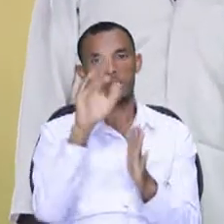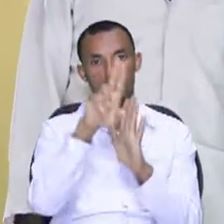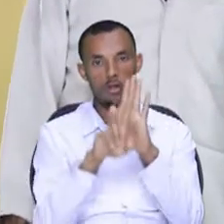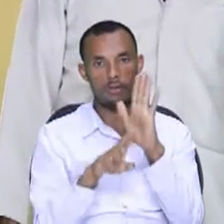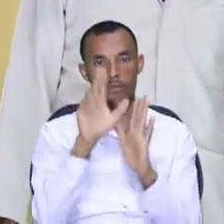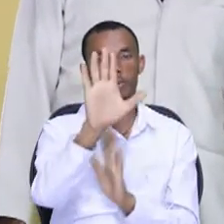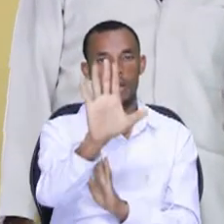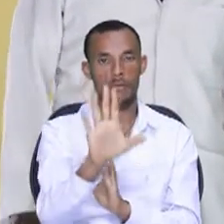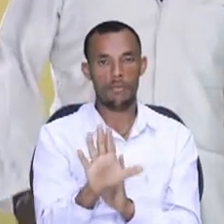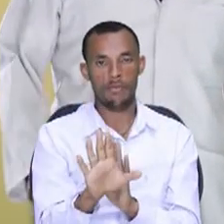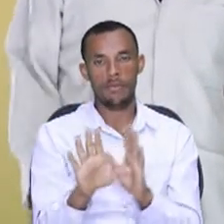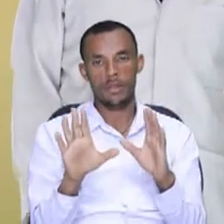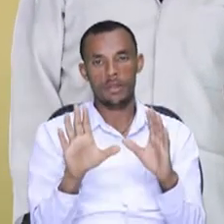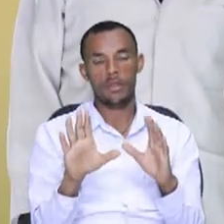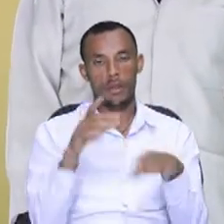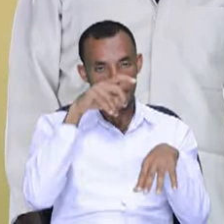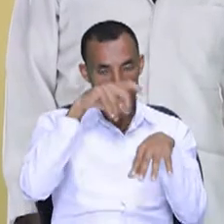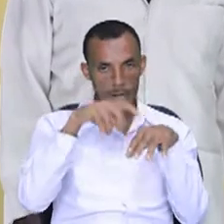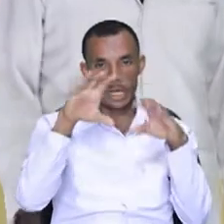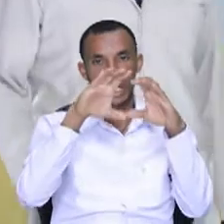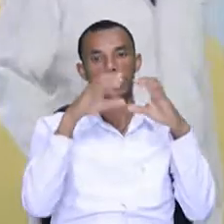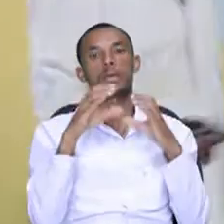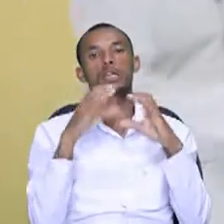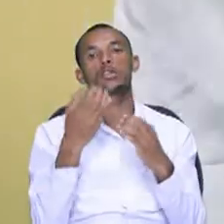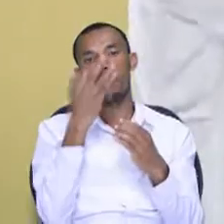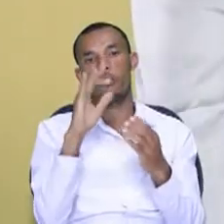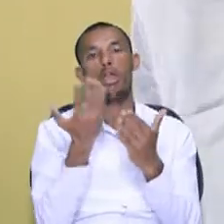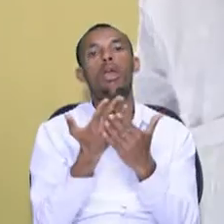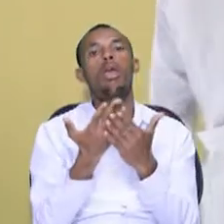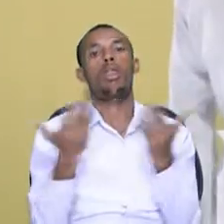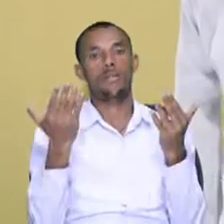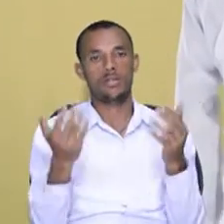Unit 5, the periodic classification of elements.